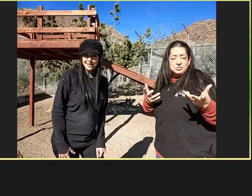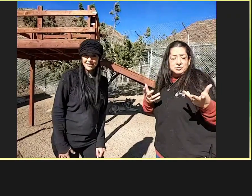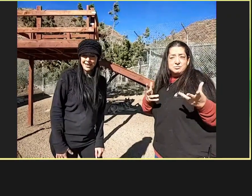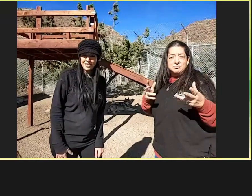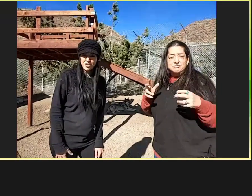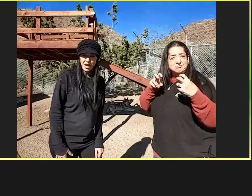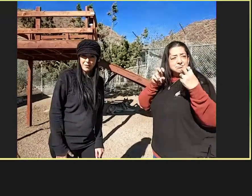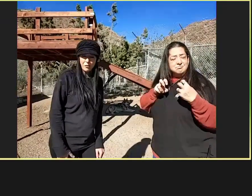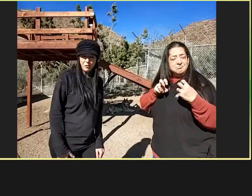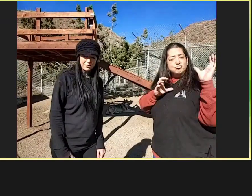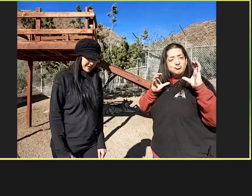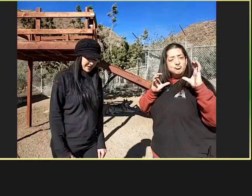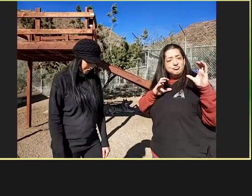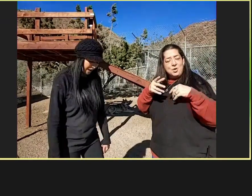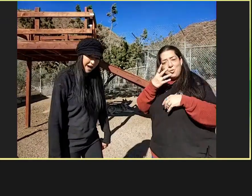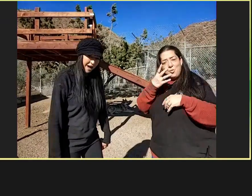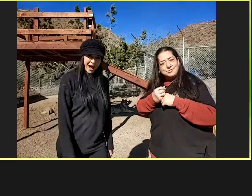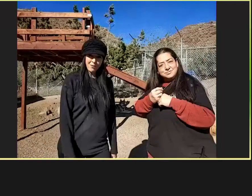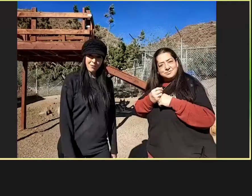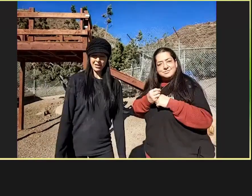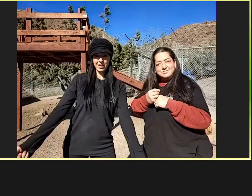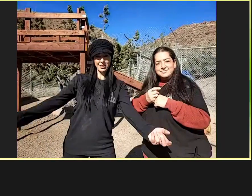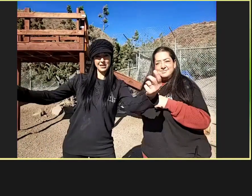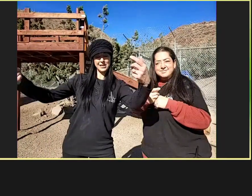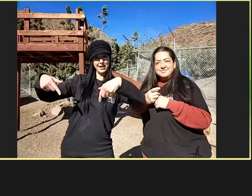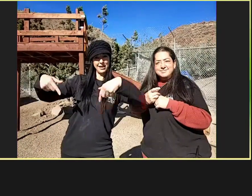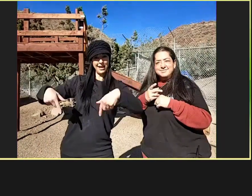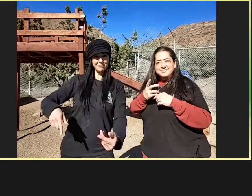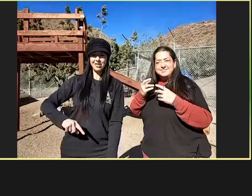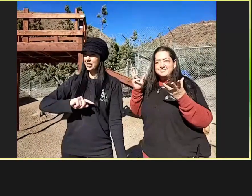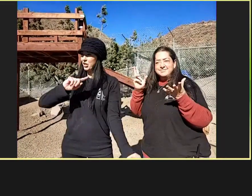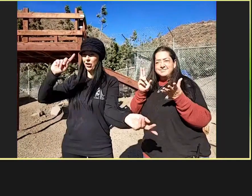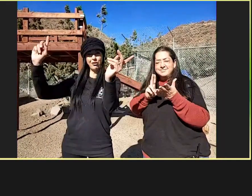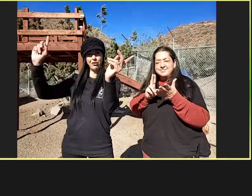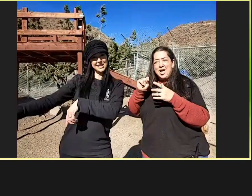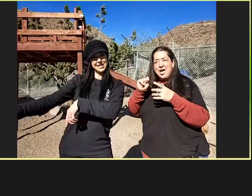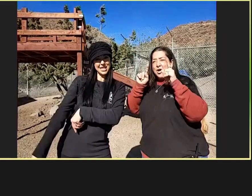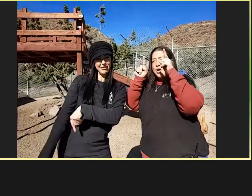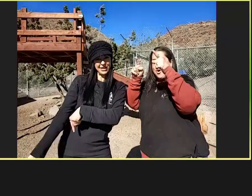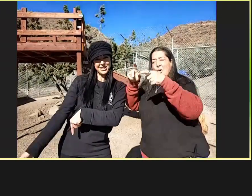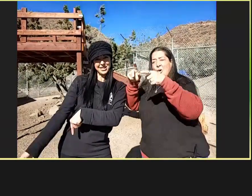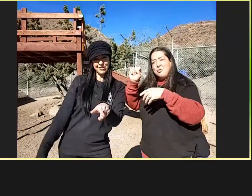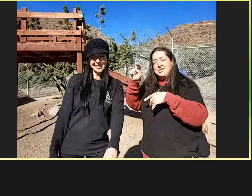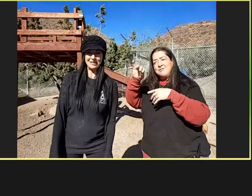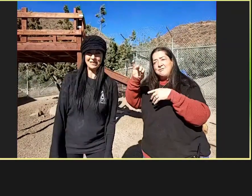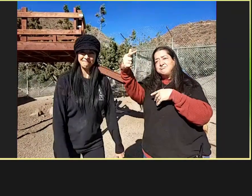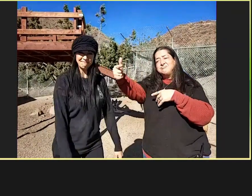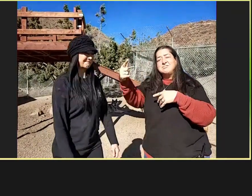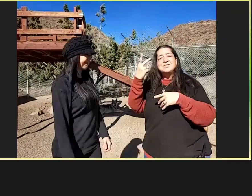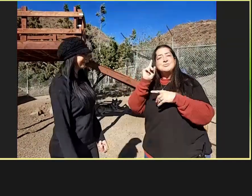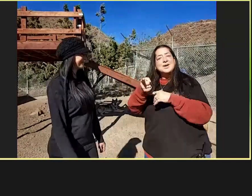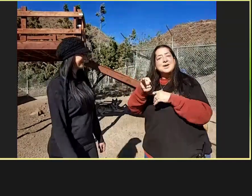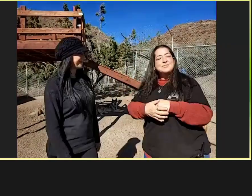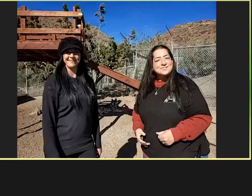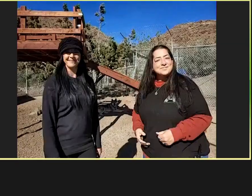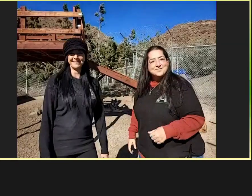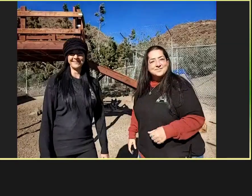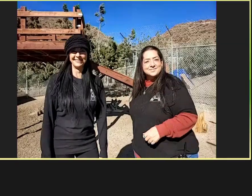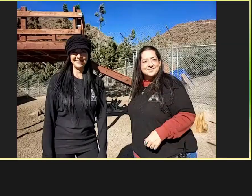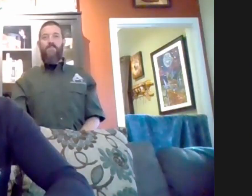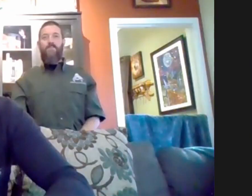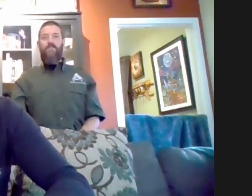have some questions, we can sit and chat about wolves. So I'm going to sign out. You're going to go over to Steve, and I'll see you in a